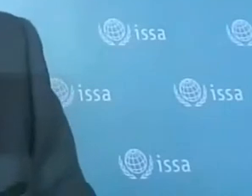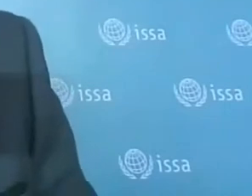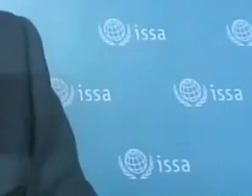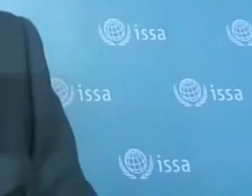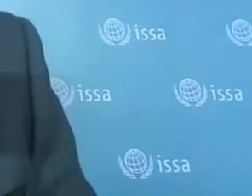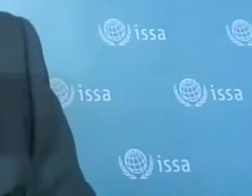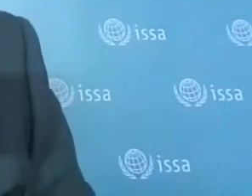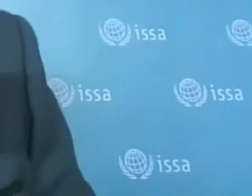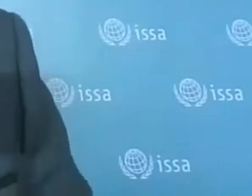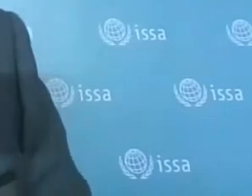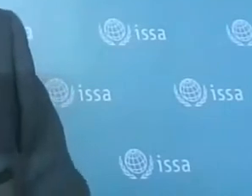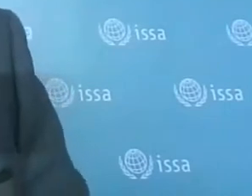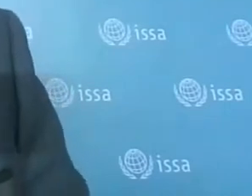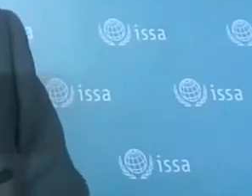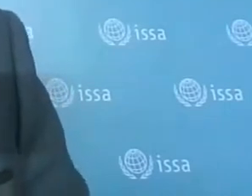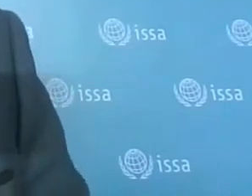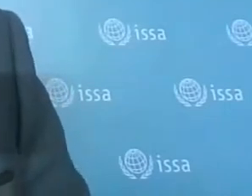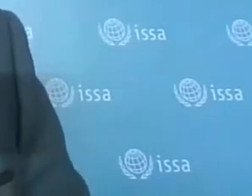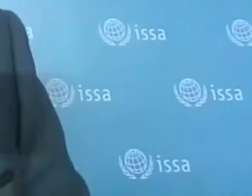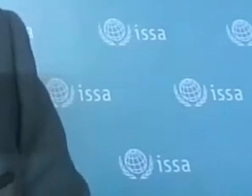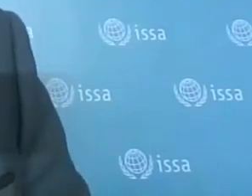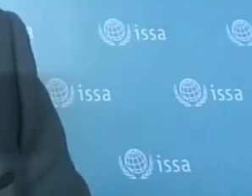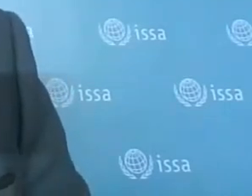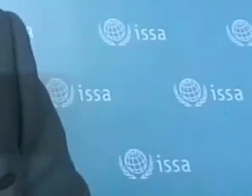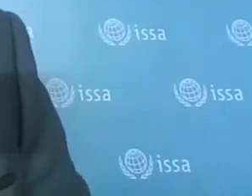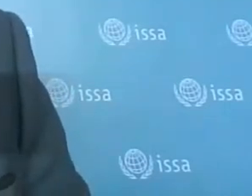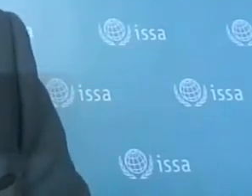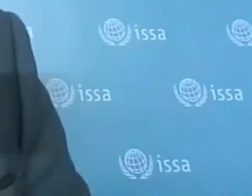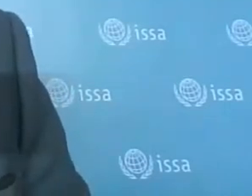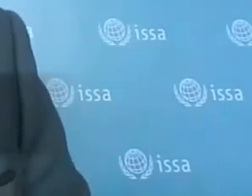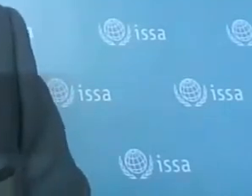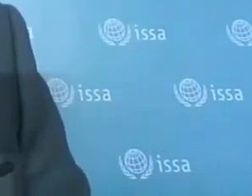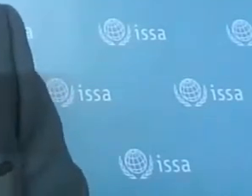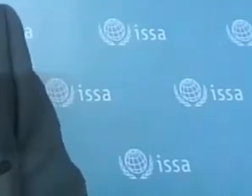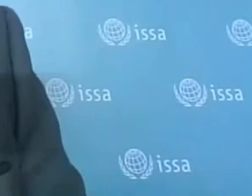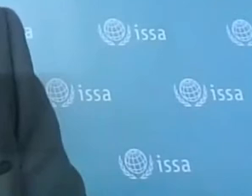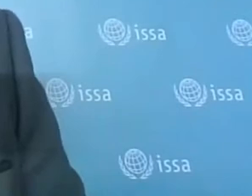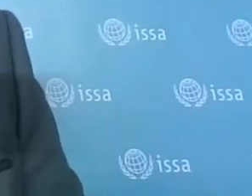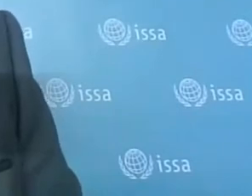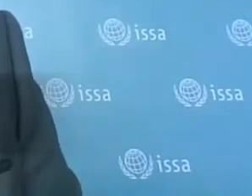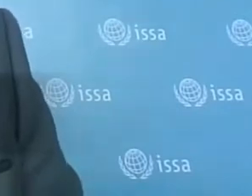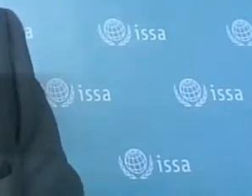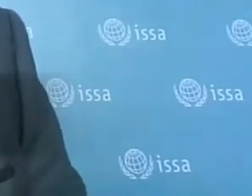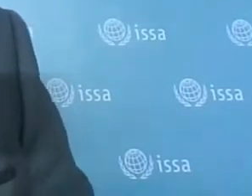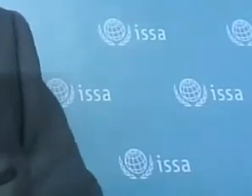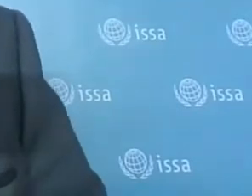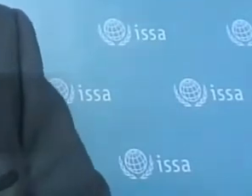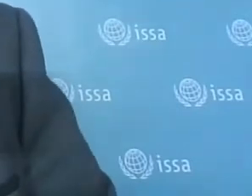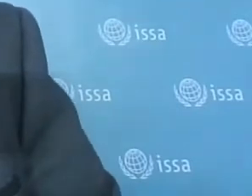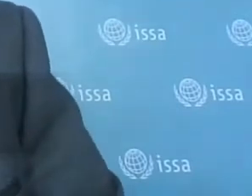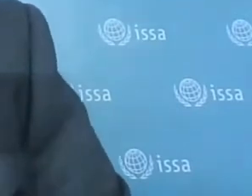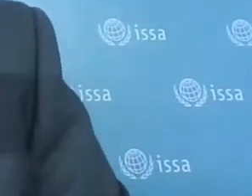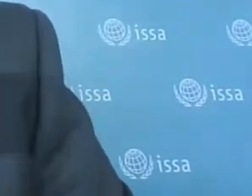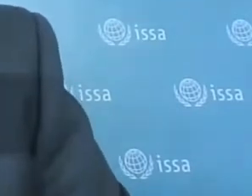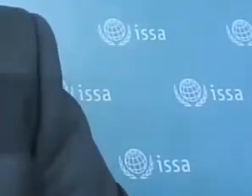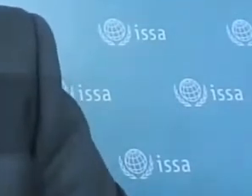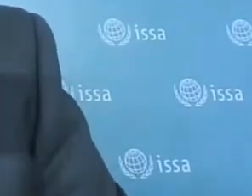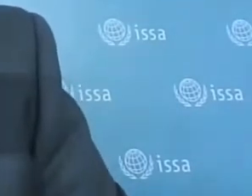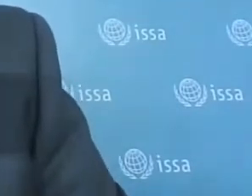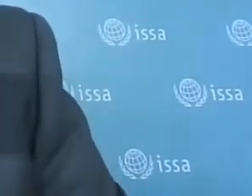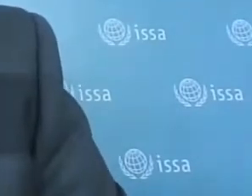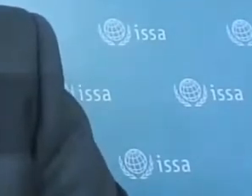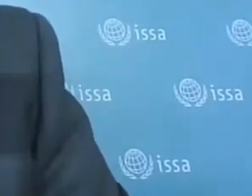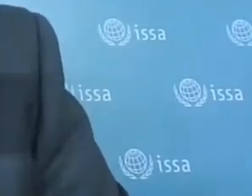health and educational outcomes. They help build the foundation